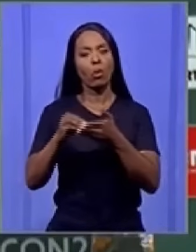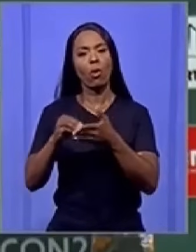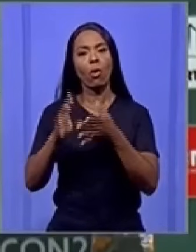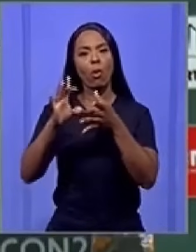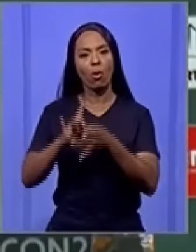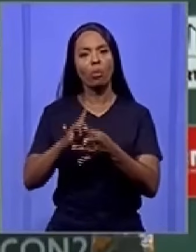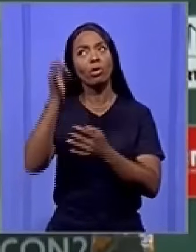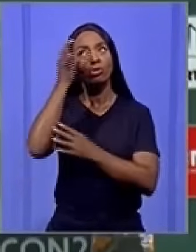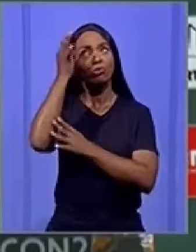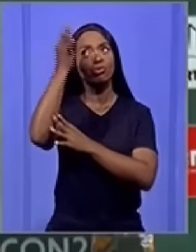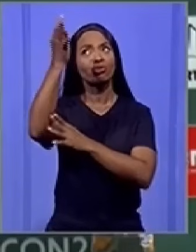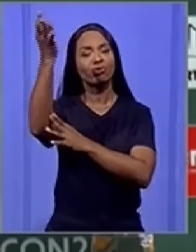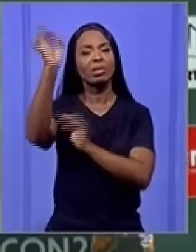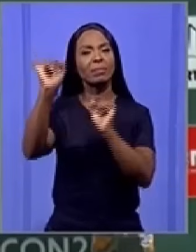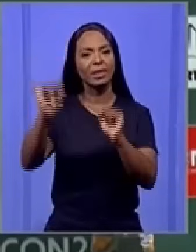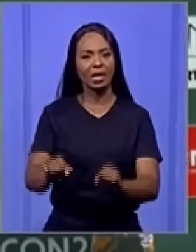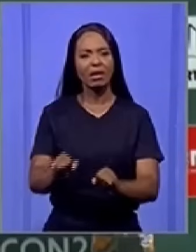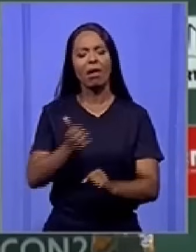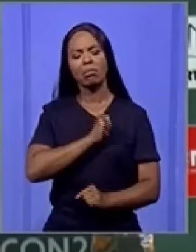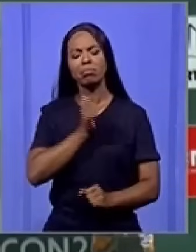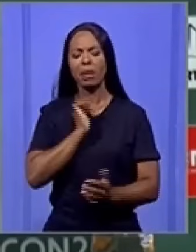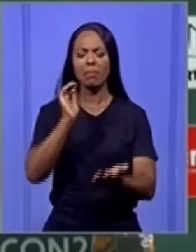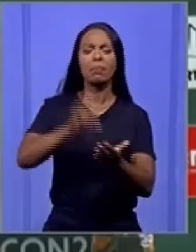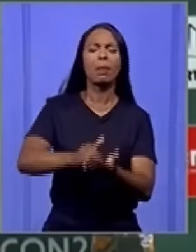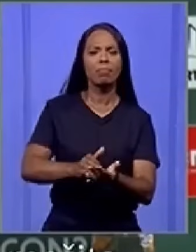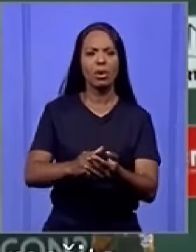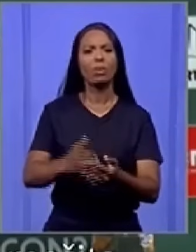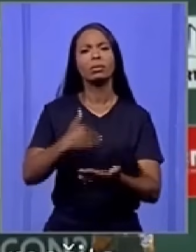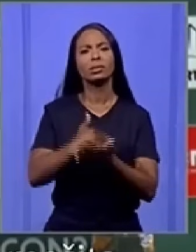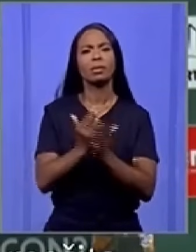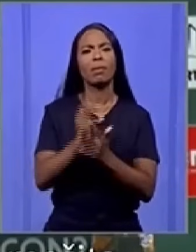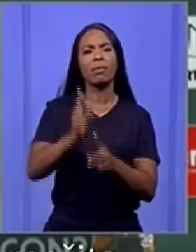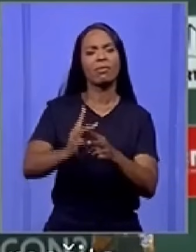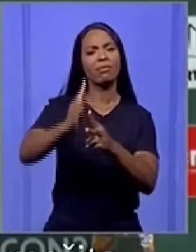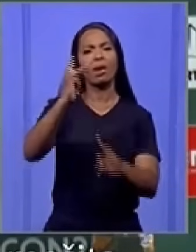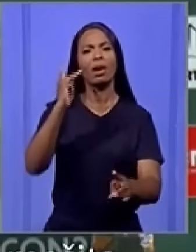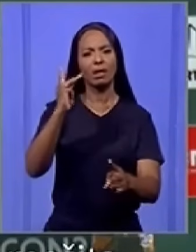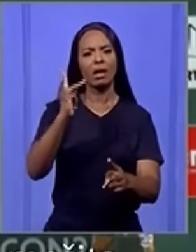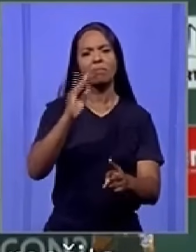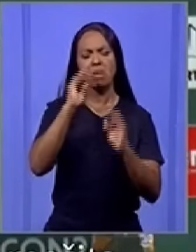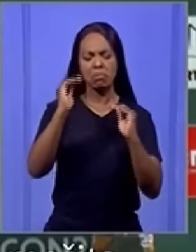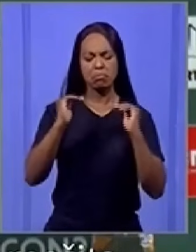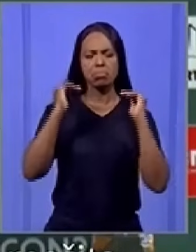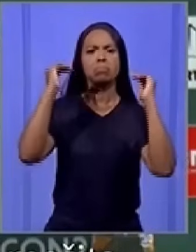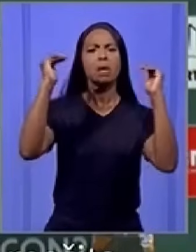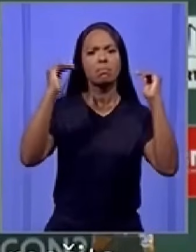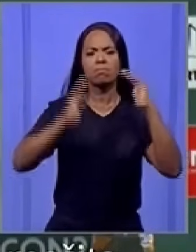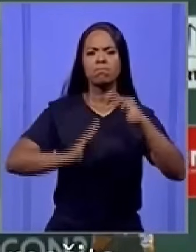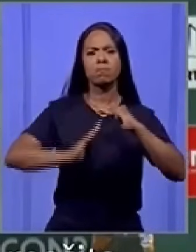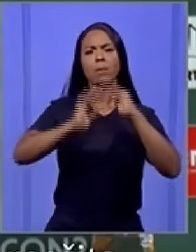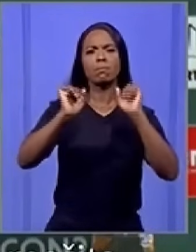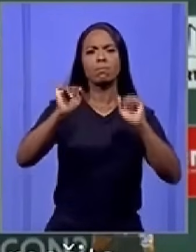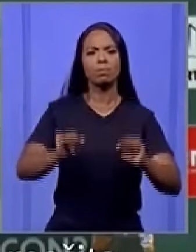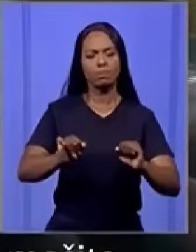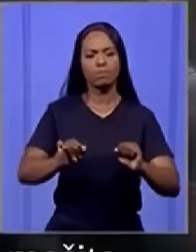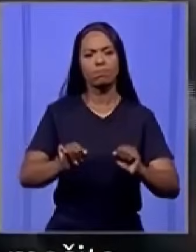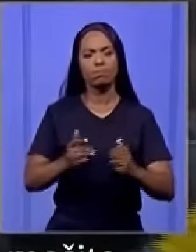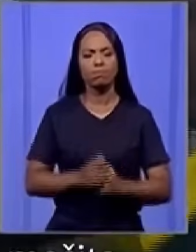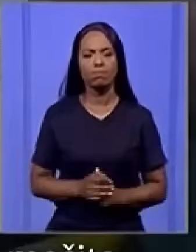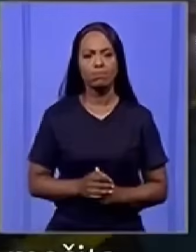we managed to reach the semi-final, which was a massive step for us as a team, looking at where we're coming